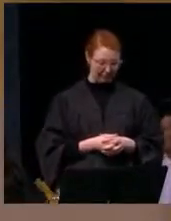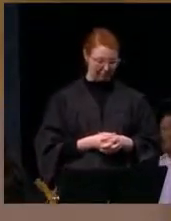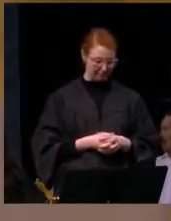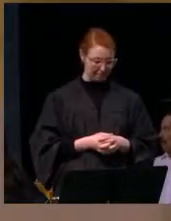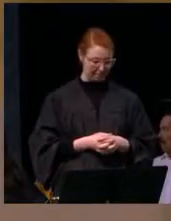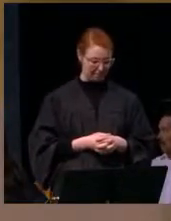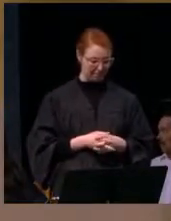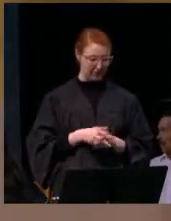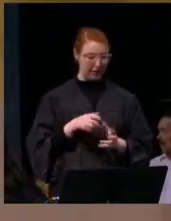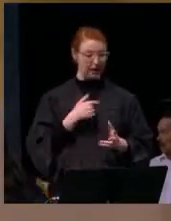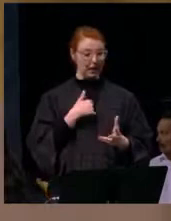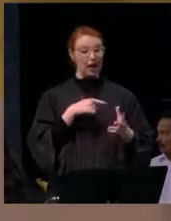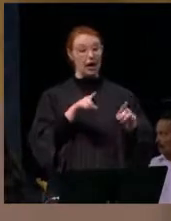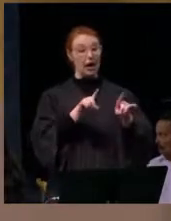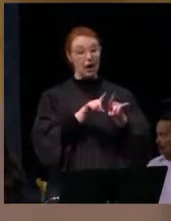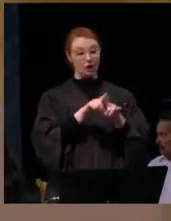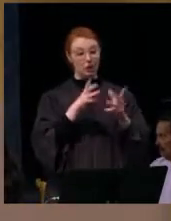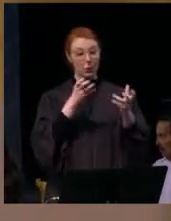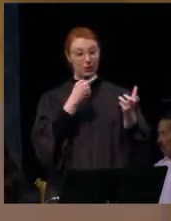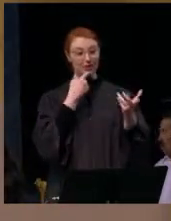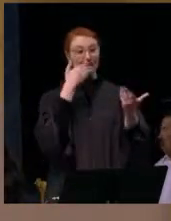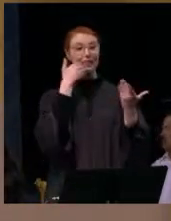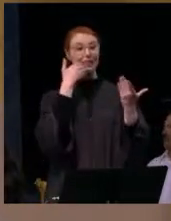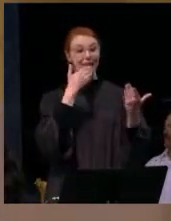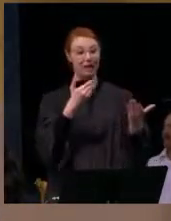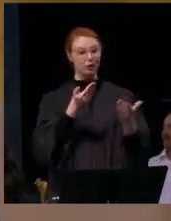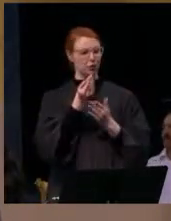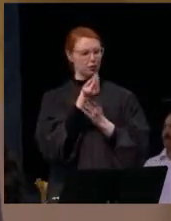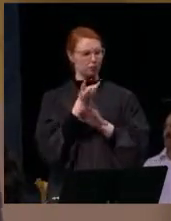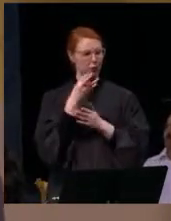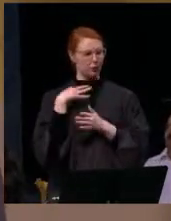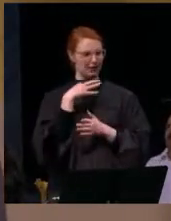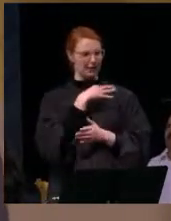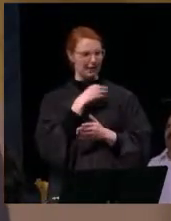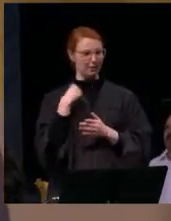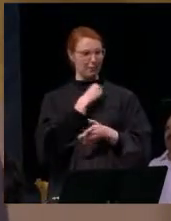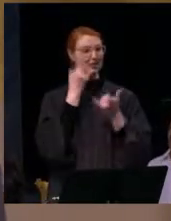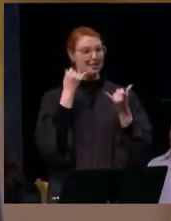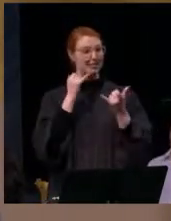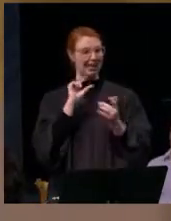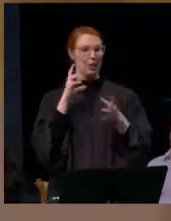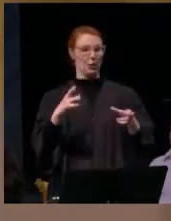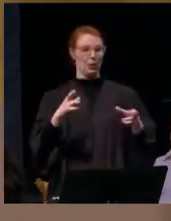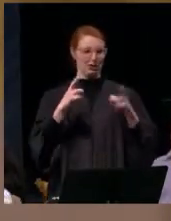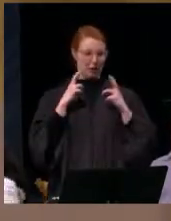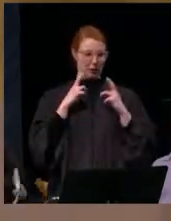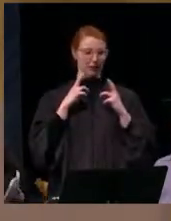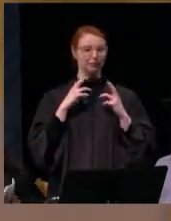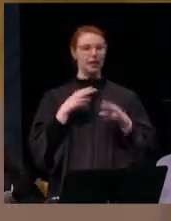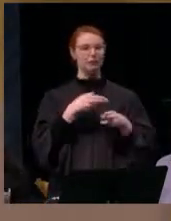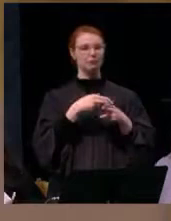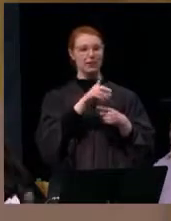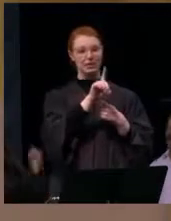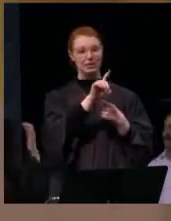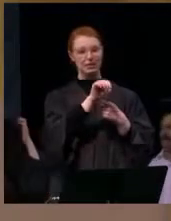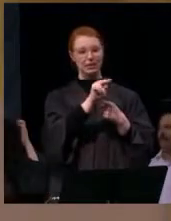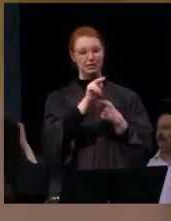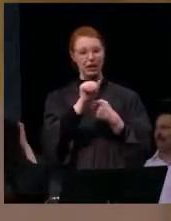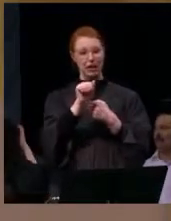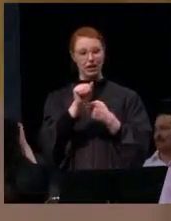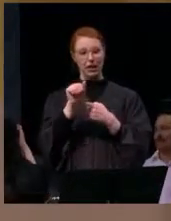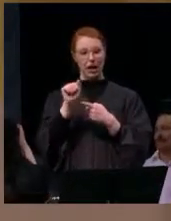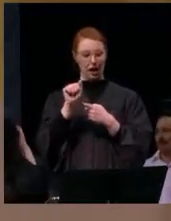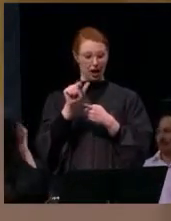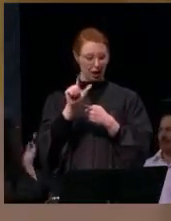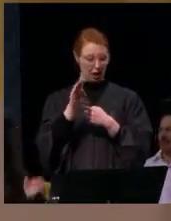I'd also like to offer a very quick thank you to a couple of staff members who are retiring. Mrs. Donna Aho has been a health science teacher